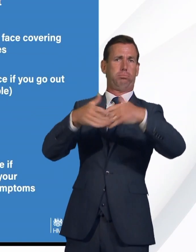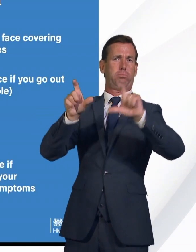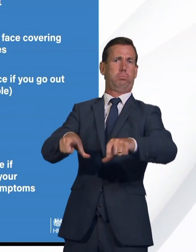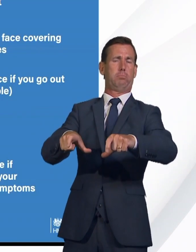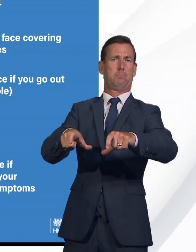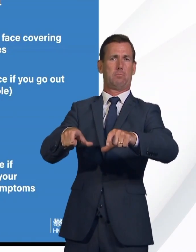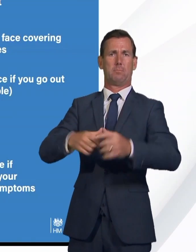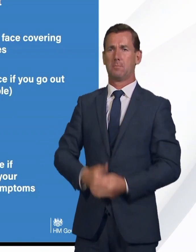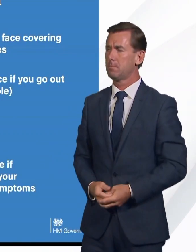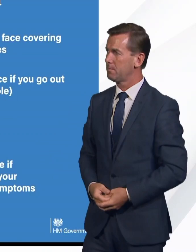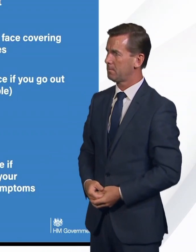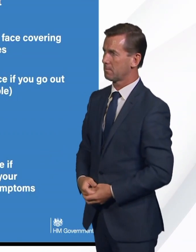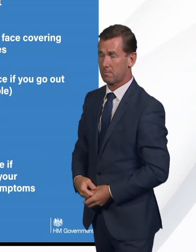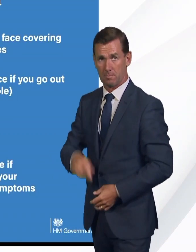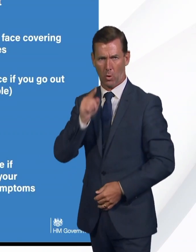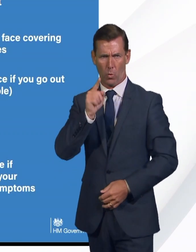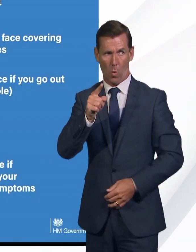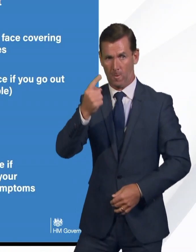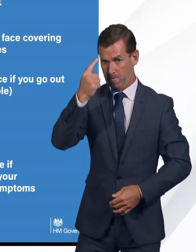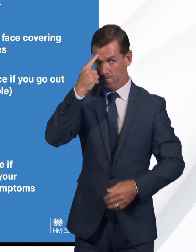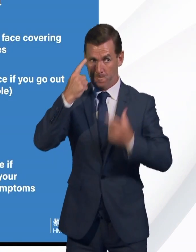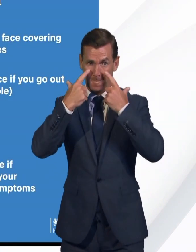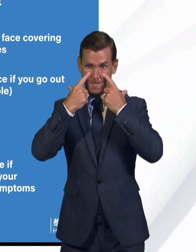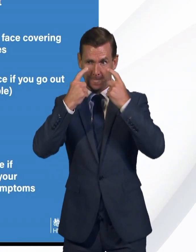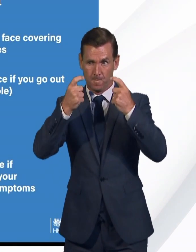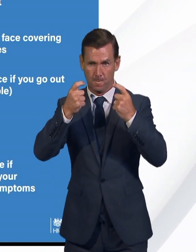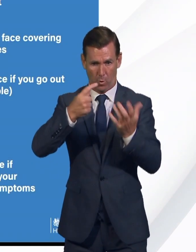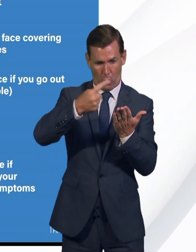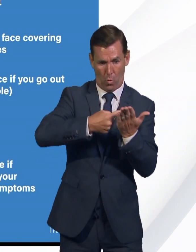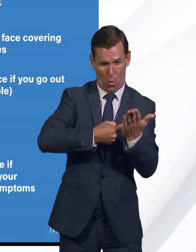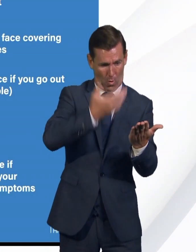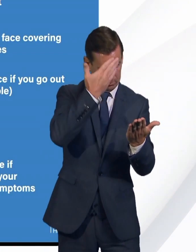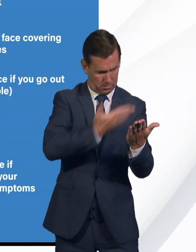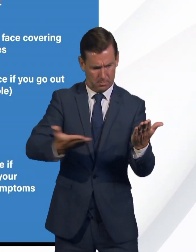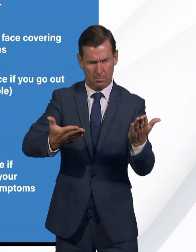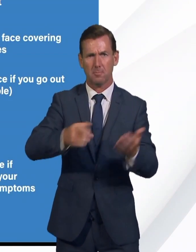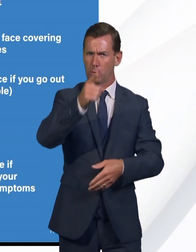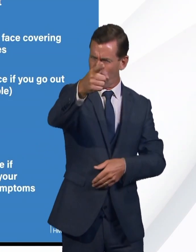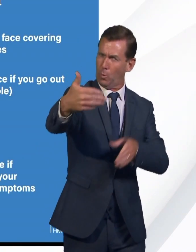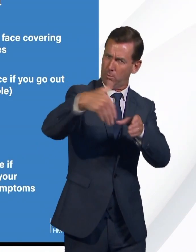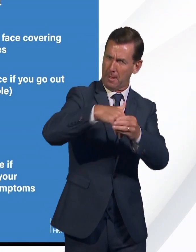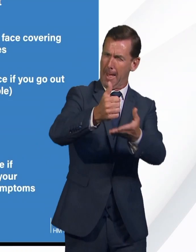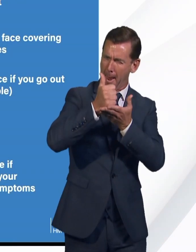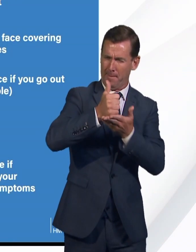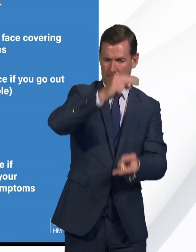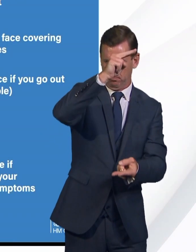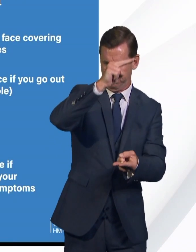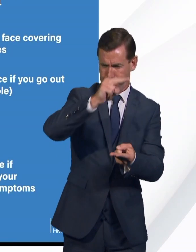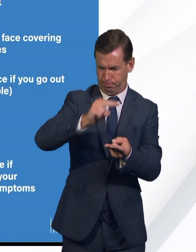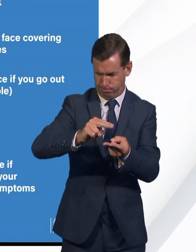alert and following the rules, you can play a part in the national effort, getting R down and keeping R